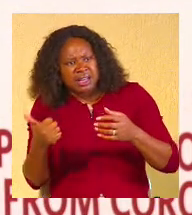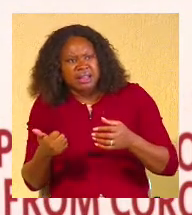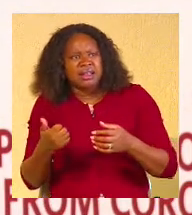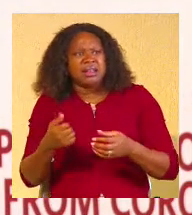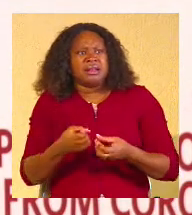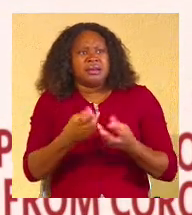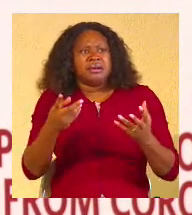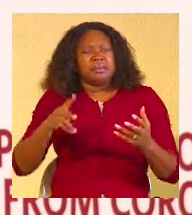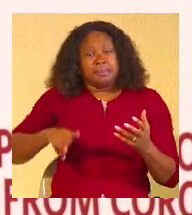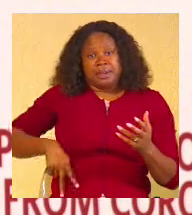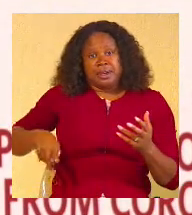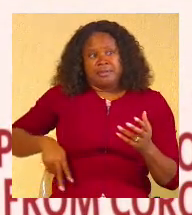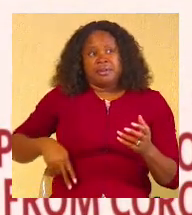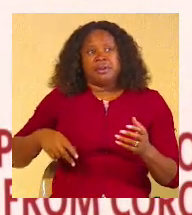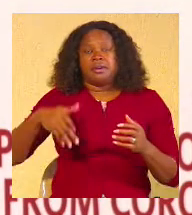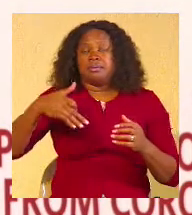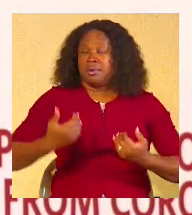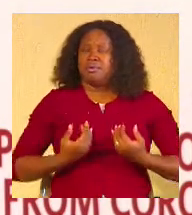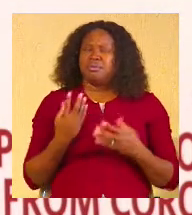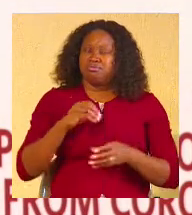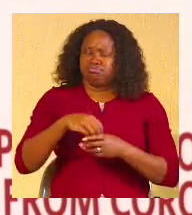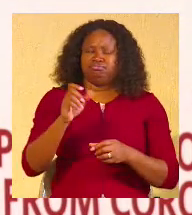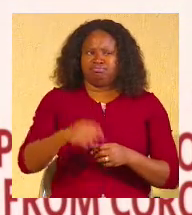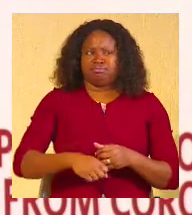benefit also the Namibian youth.